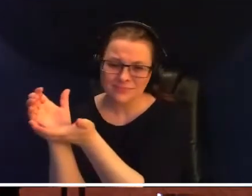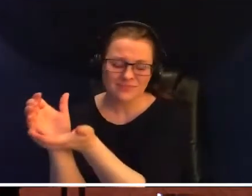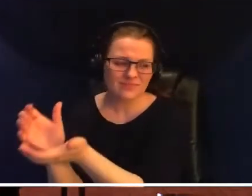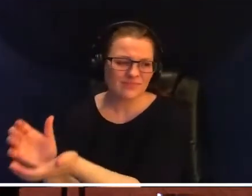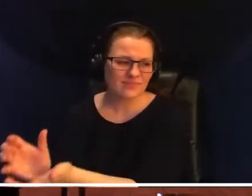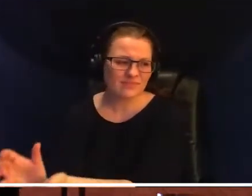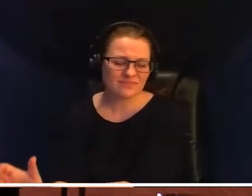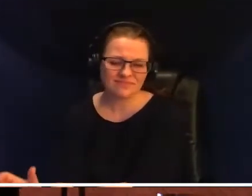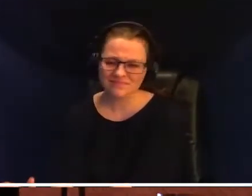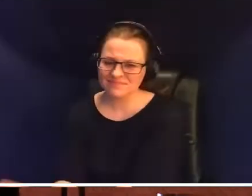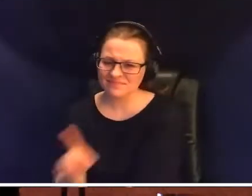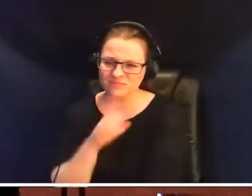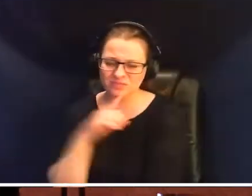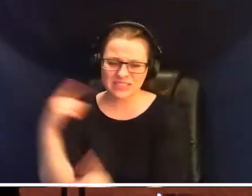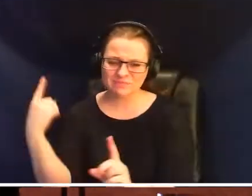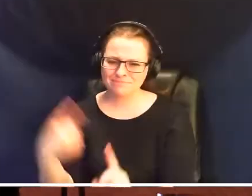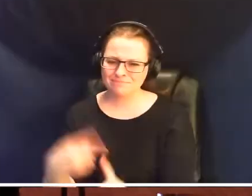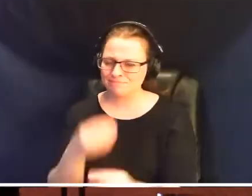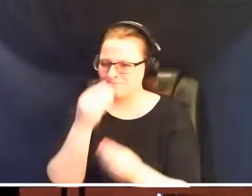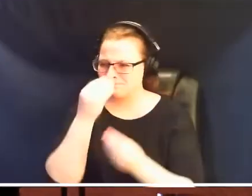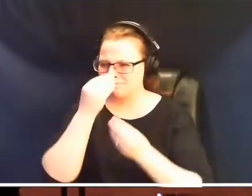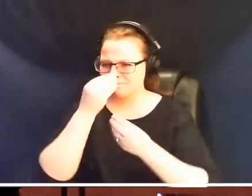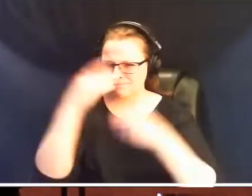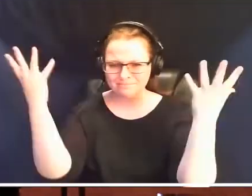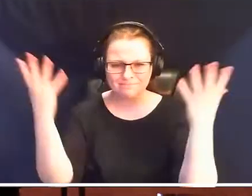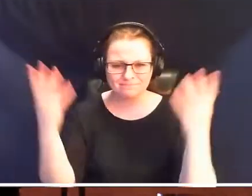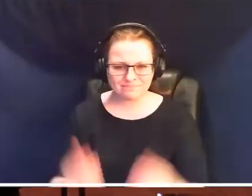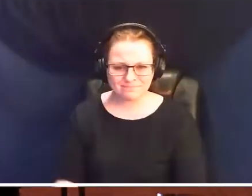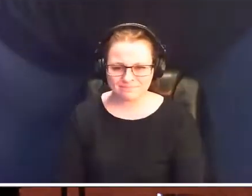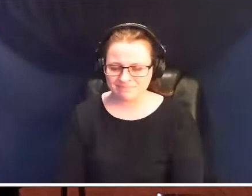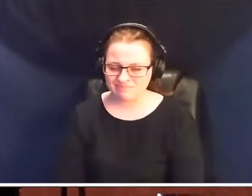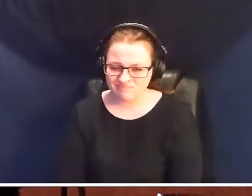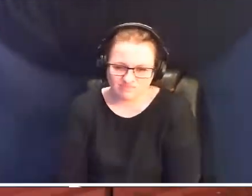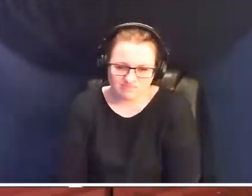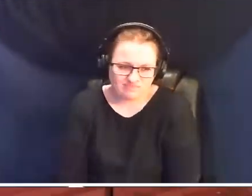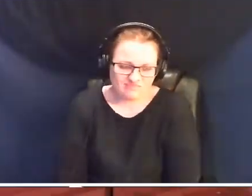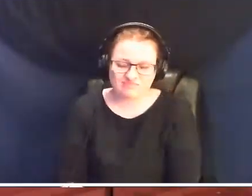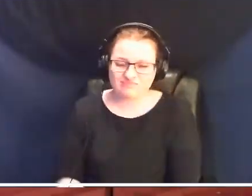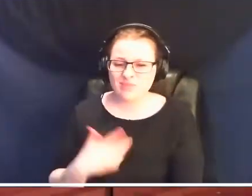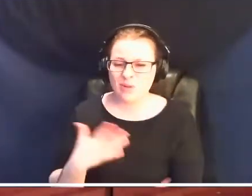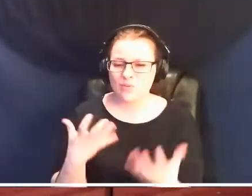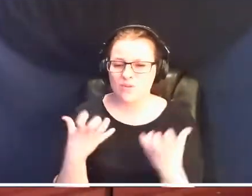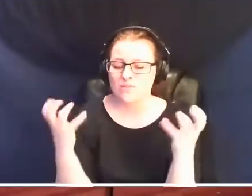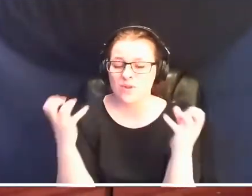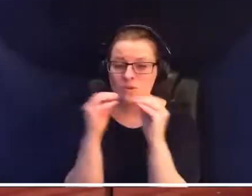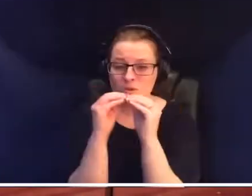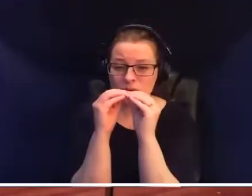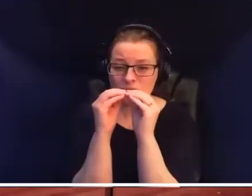cares? No big deal. I want more.